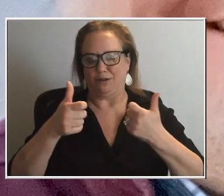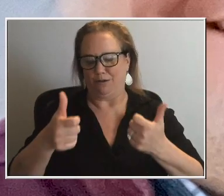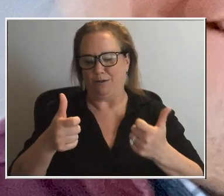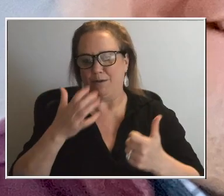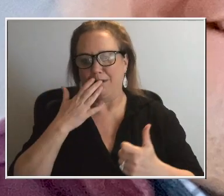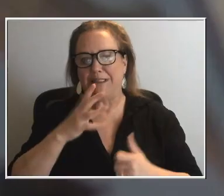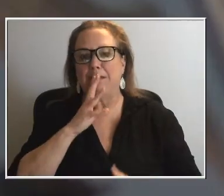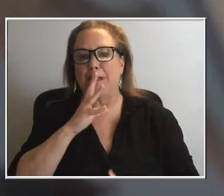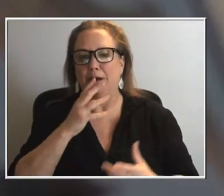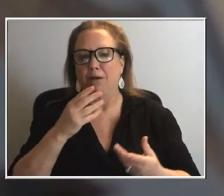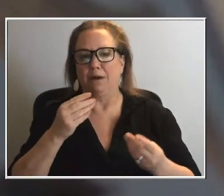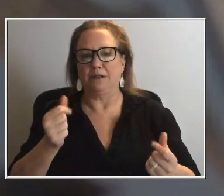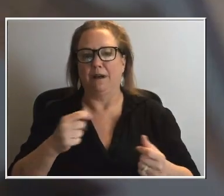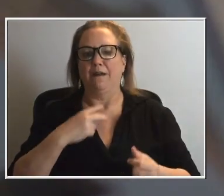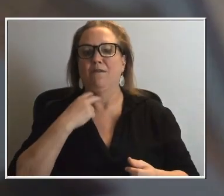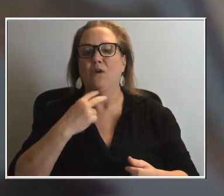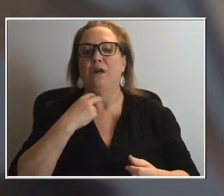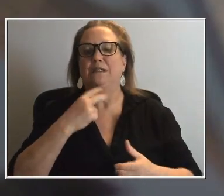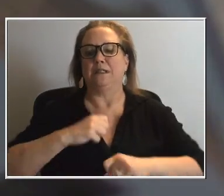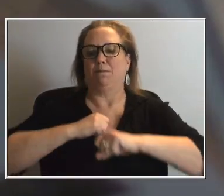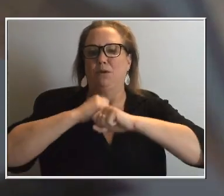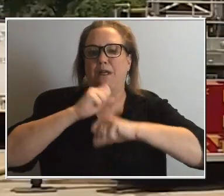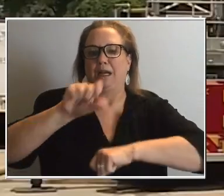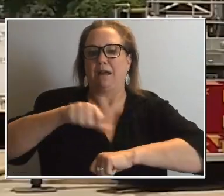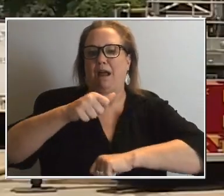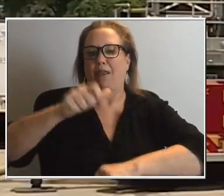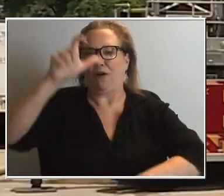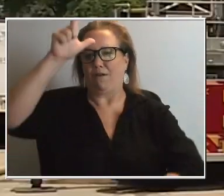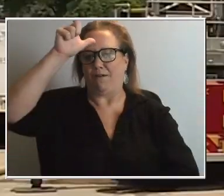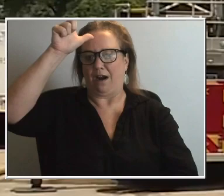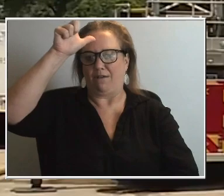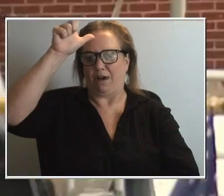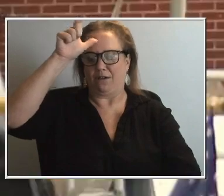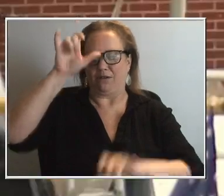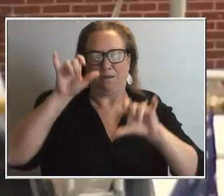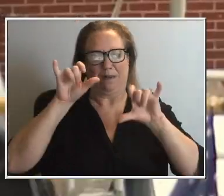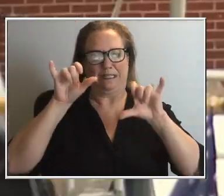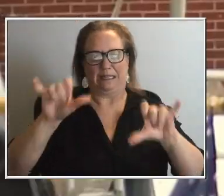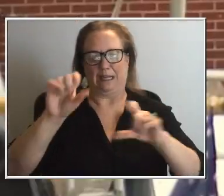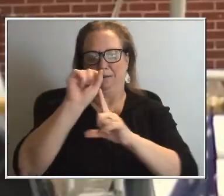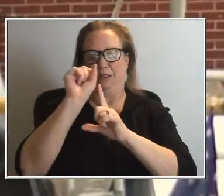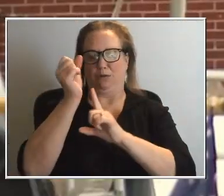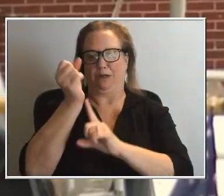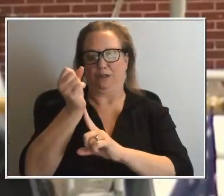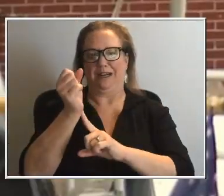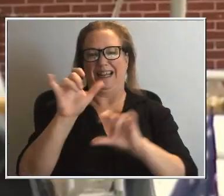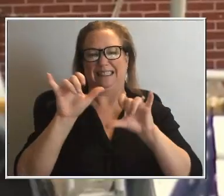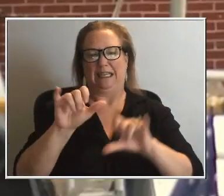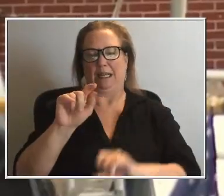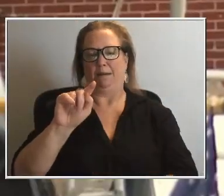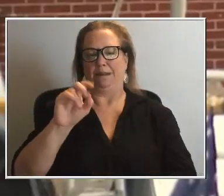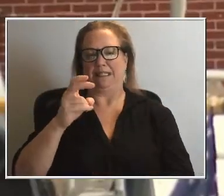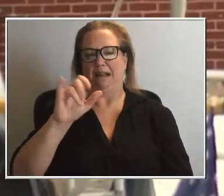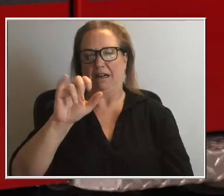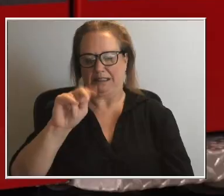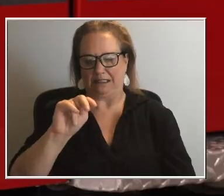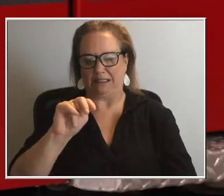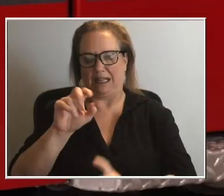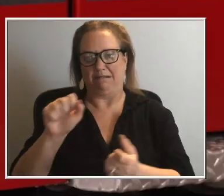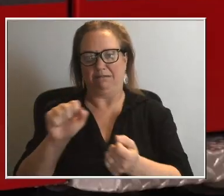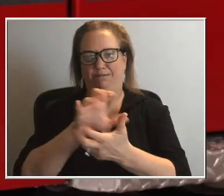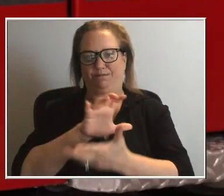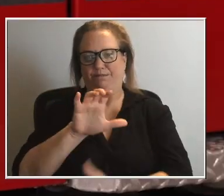He's using his voice to help protect other firefighters from the same fate and toxins he believes contributed to the cancer.